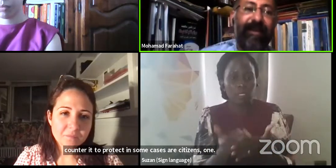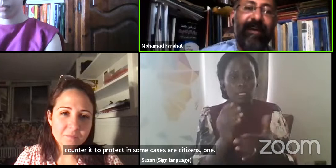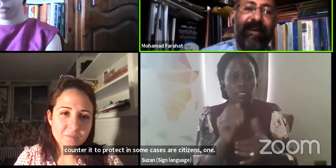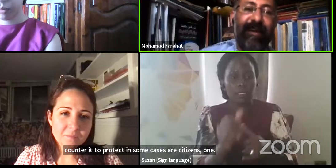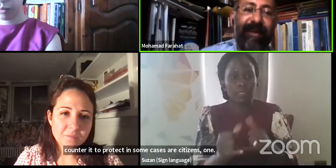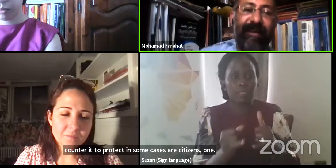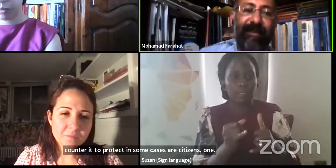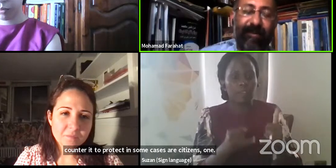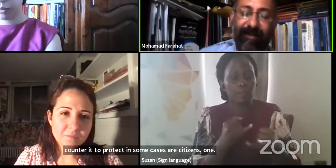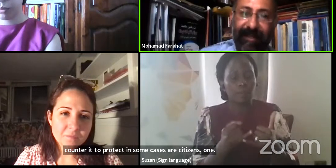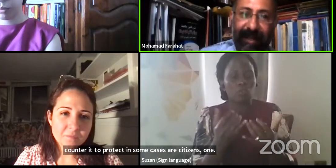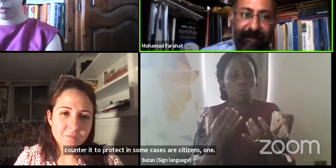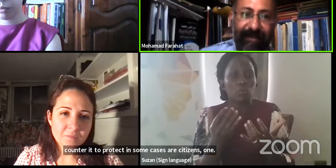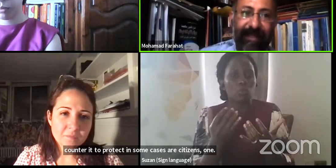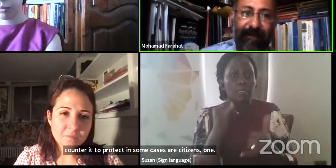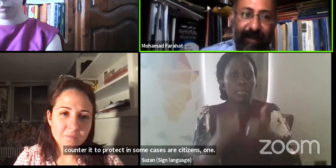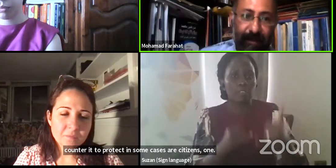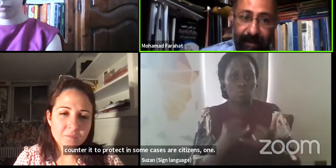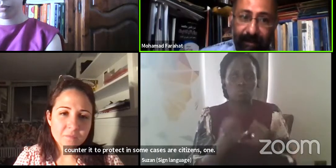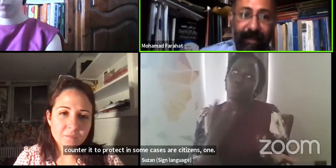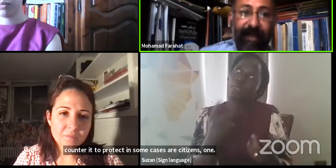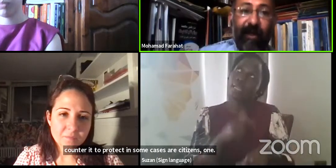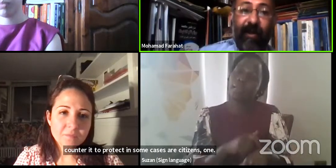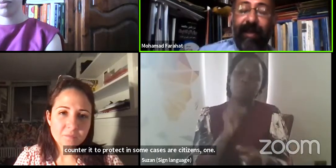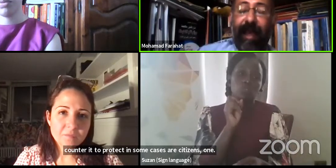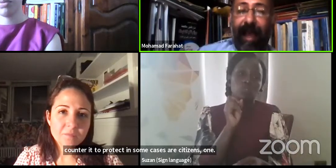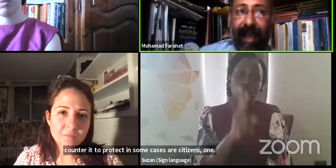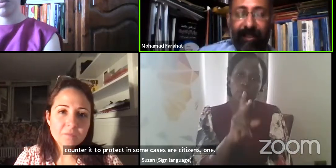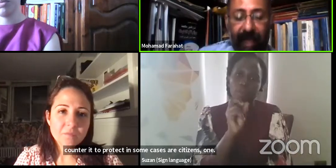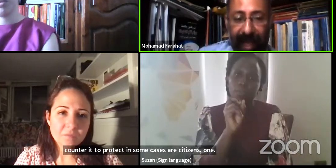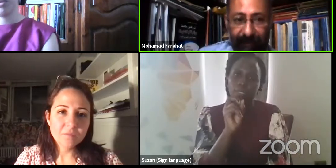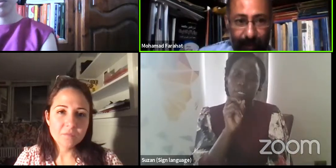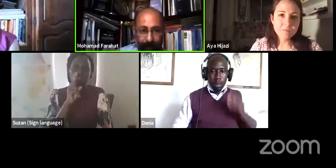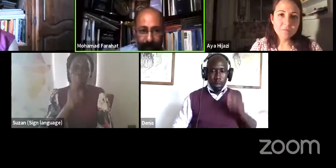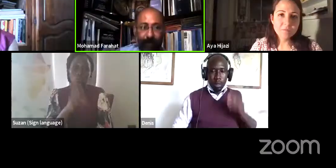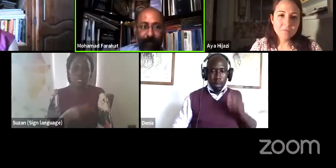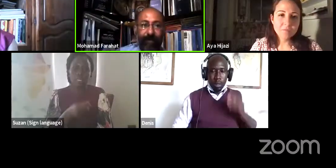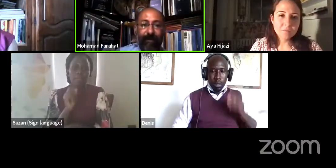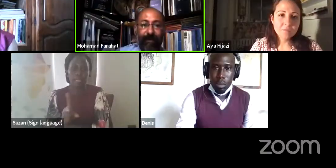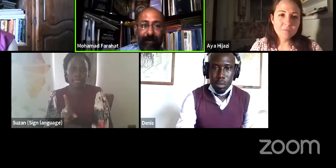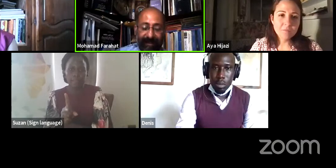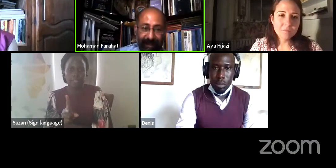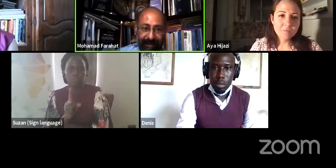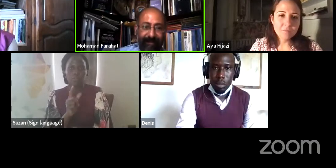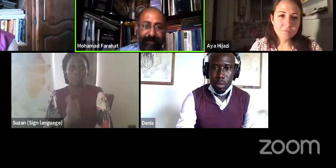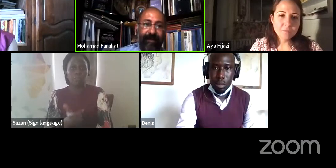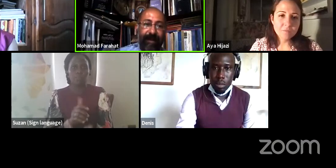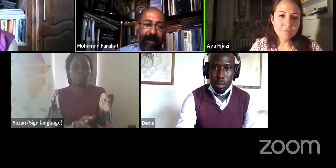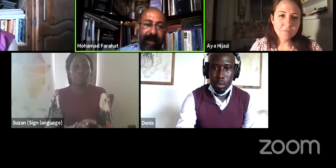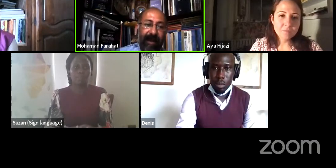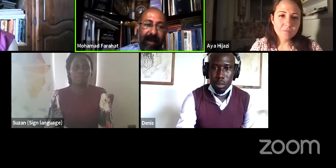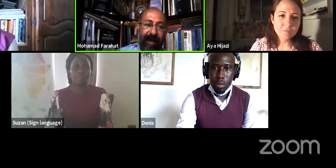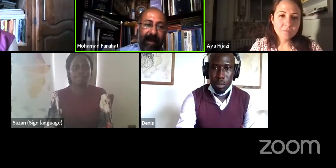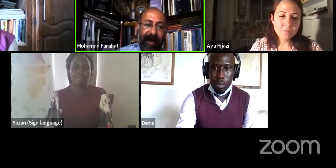during 2011, the revolution. Actually, we have to conduct